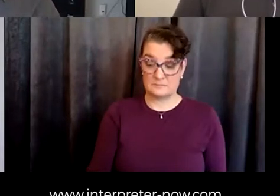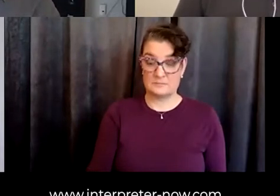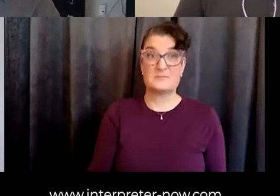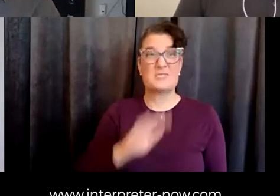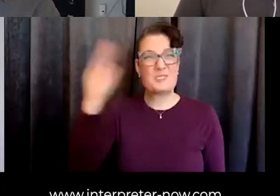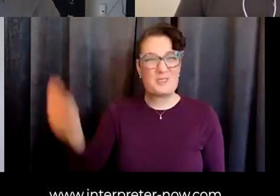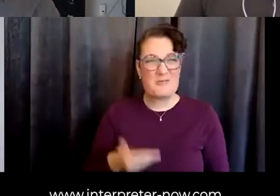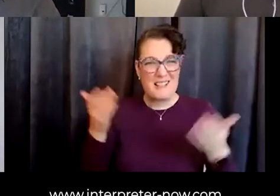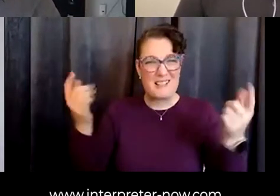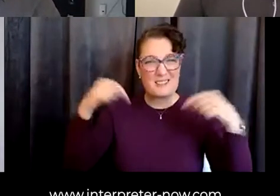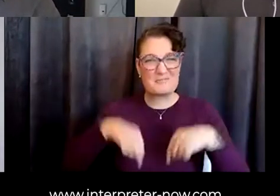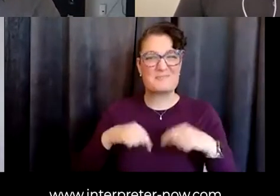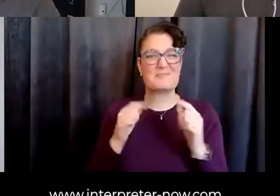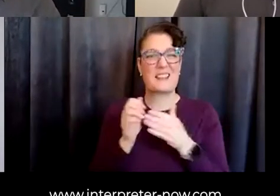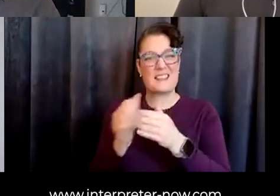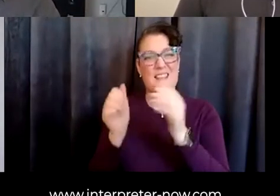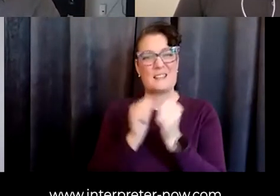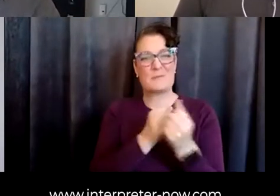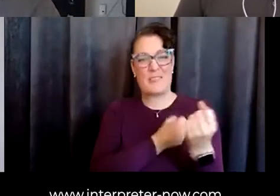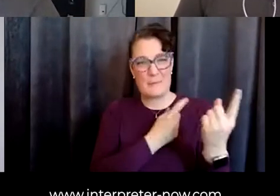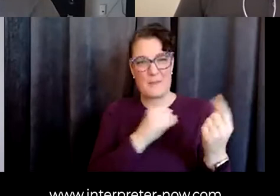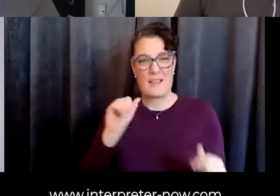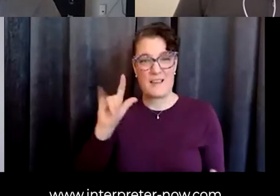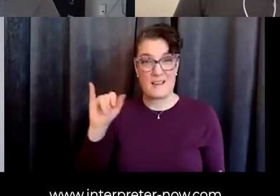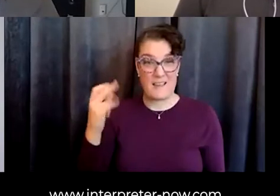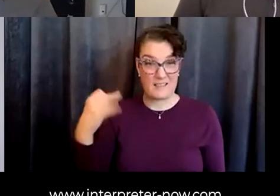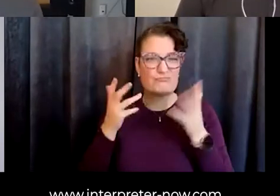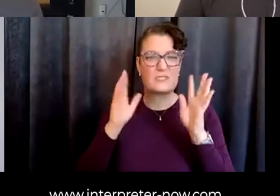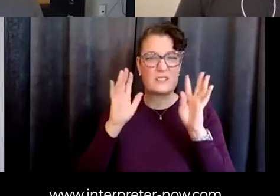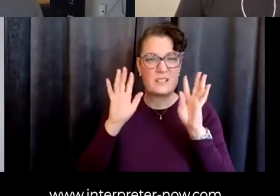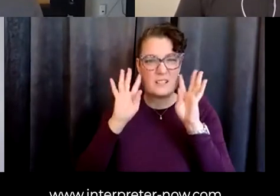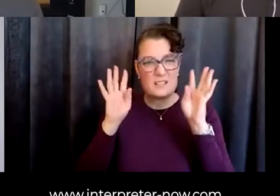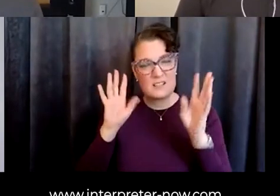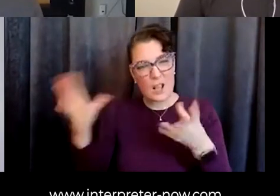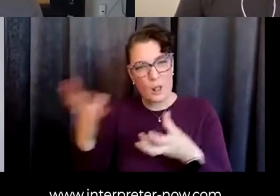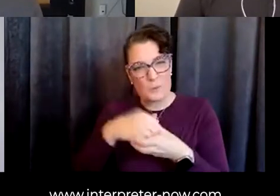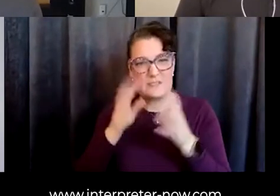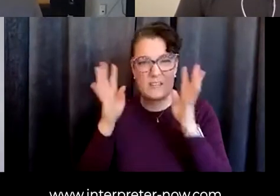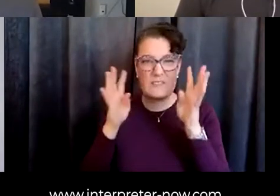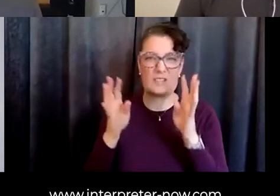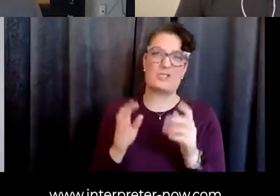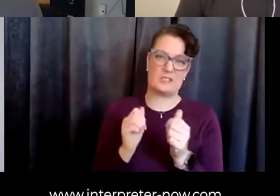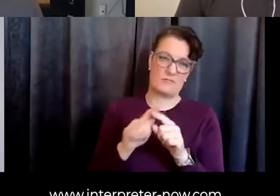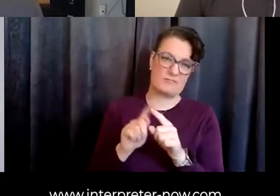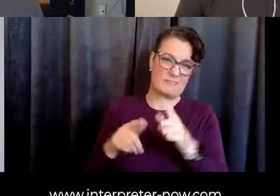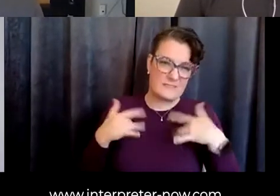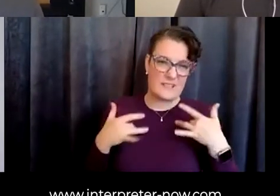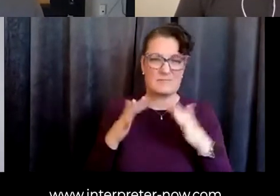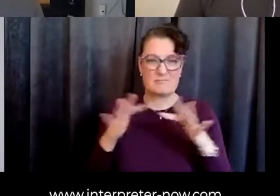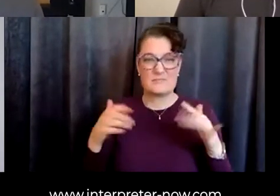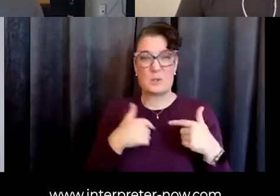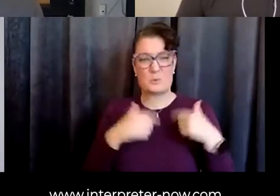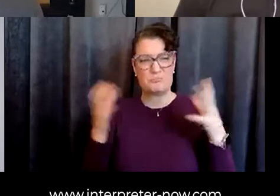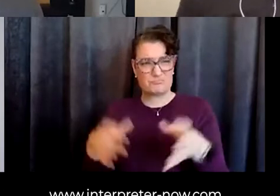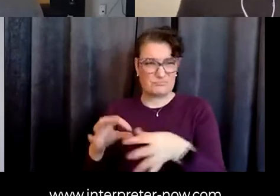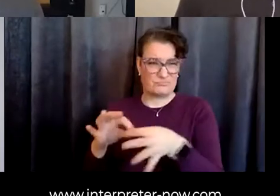and Allyship and our Change Catalyst live event series. This is a safe space to learn how to lead the change, build empathy